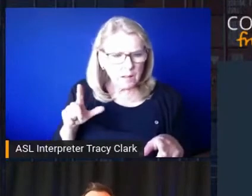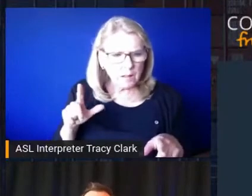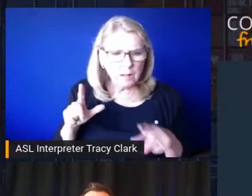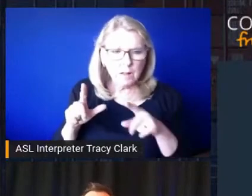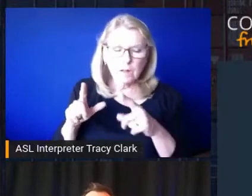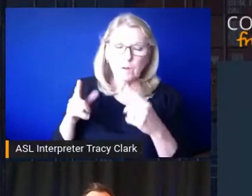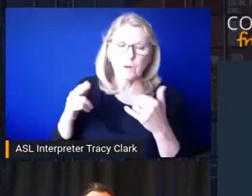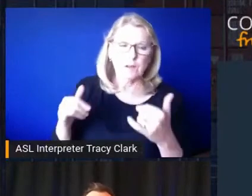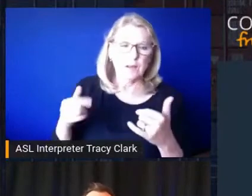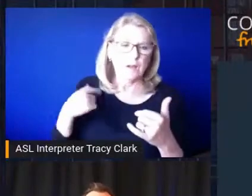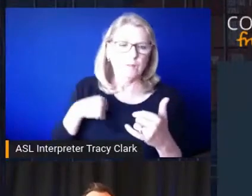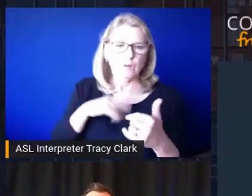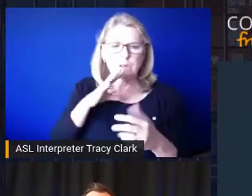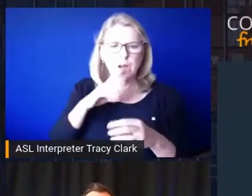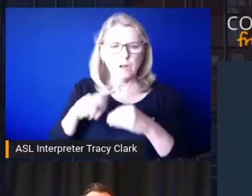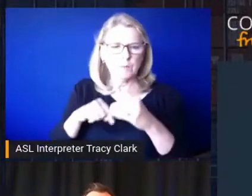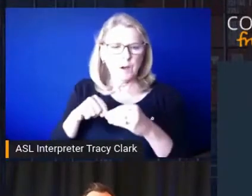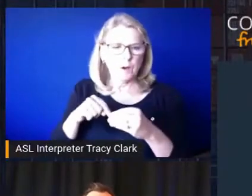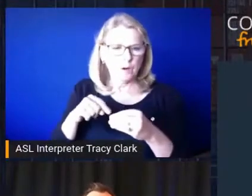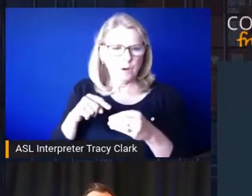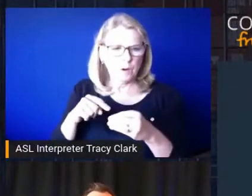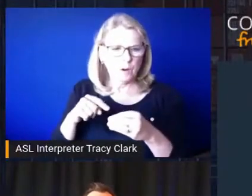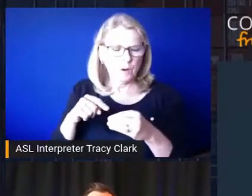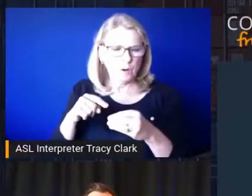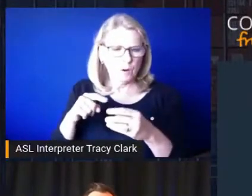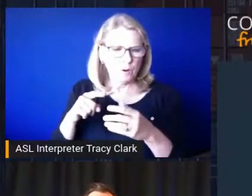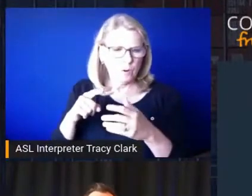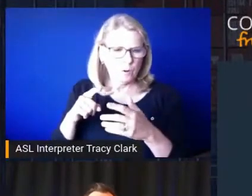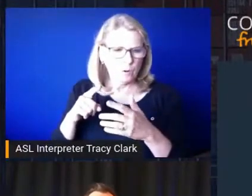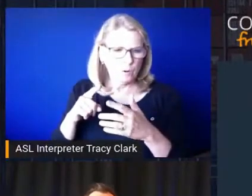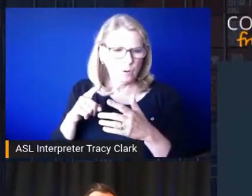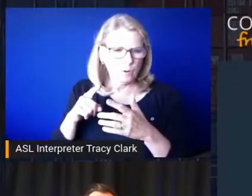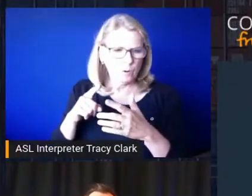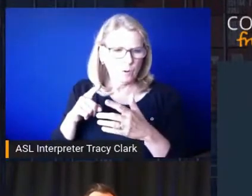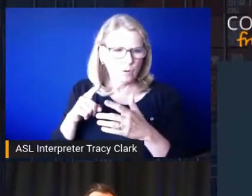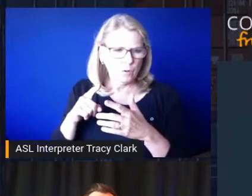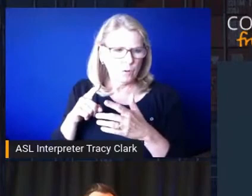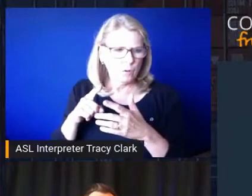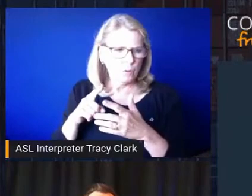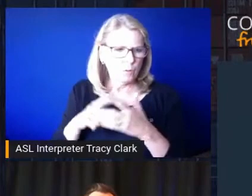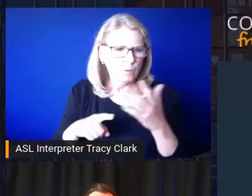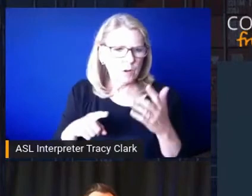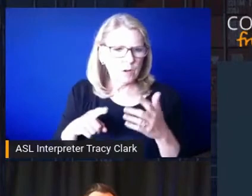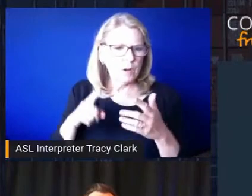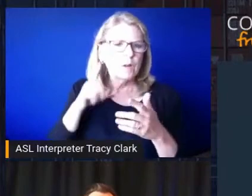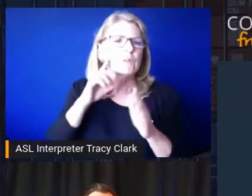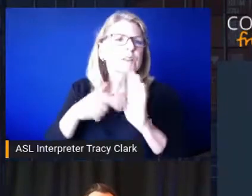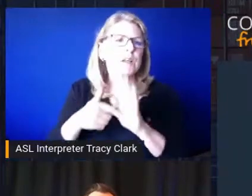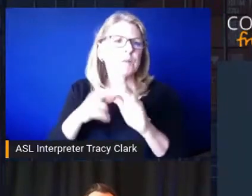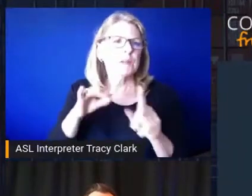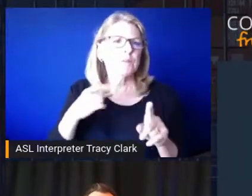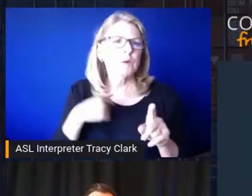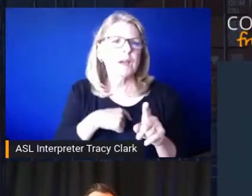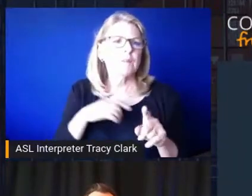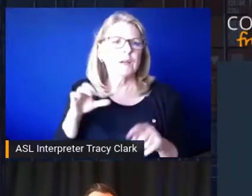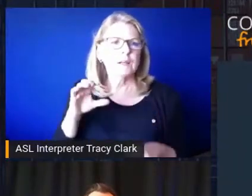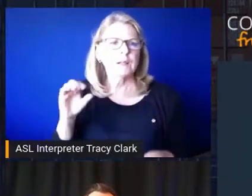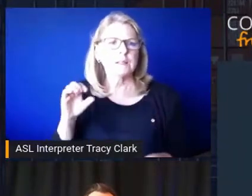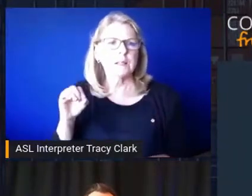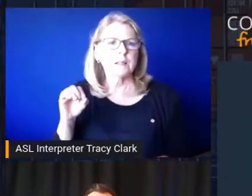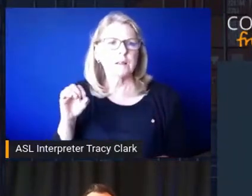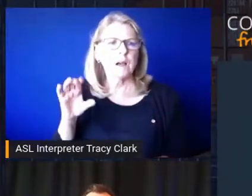for the orchestrator like EKS, for example, and we have a container optimized OS.